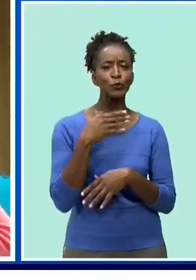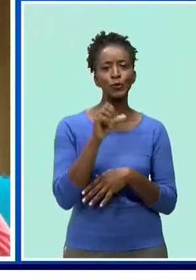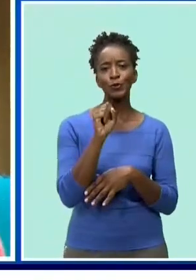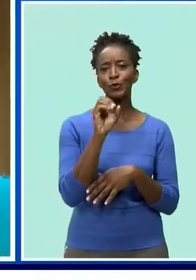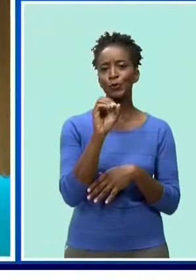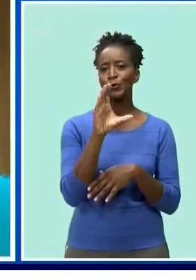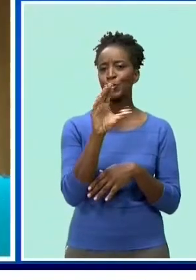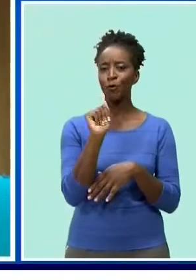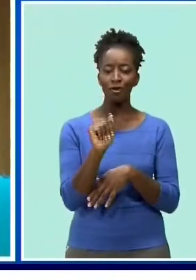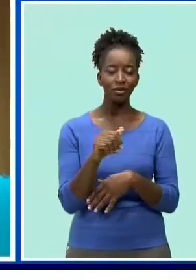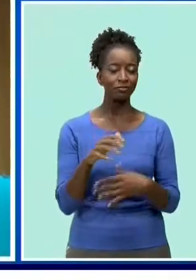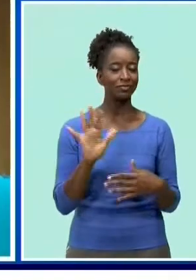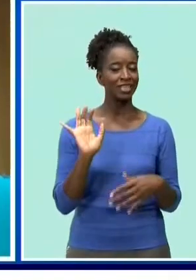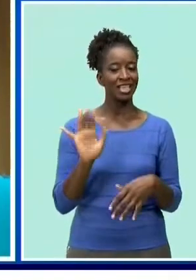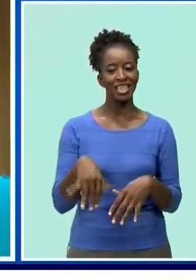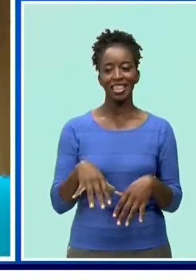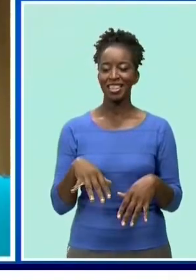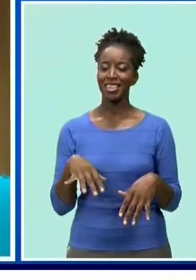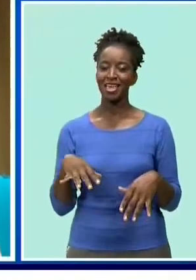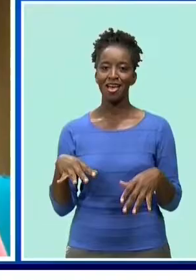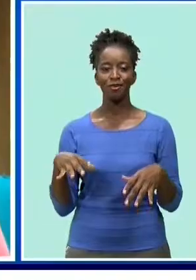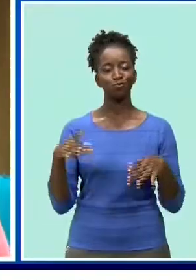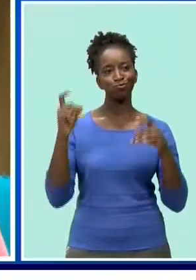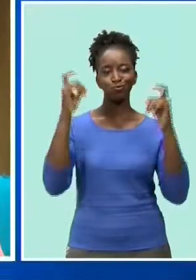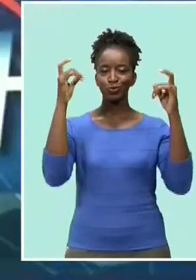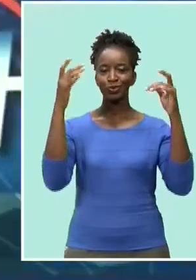is the pick of the shows for the season.